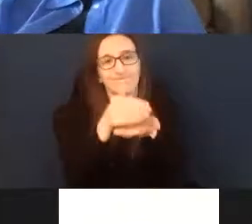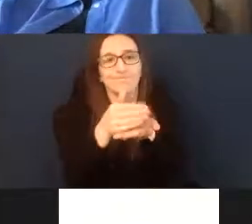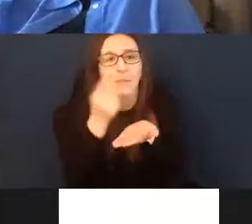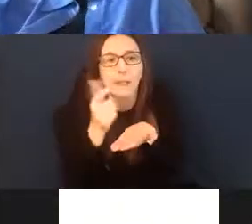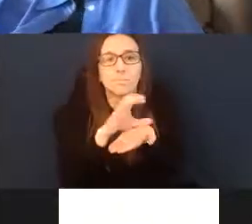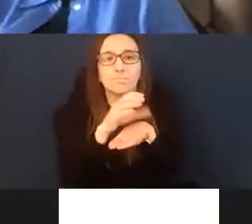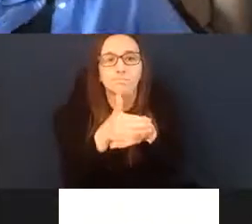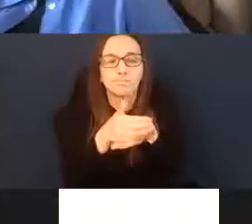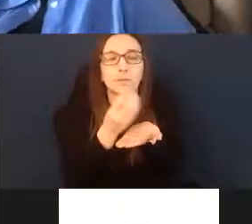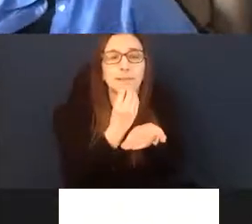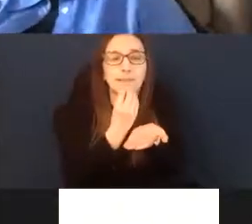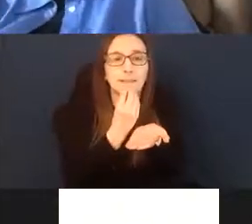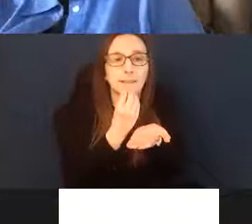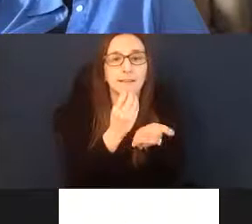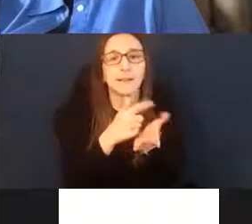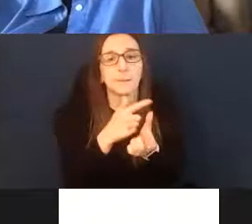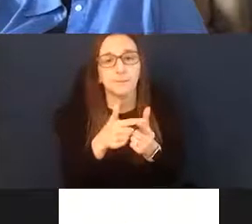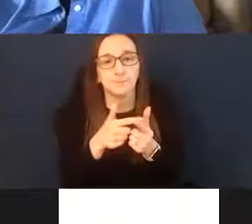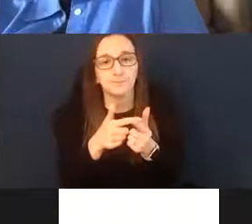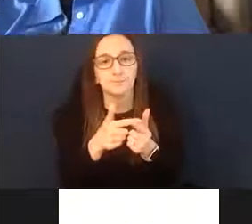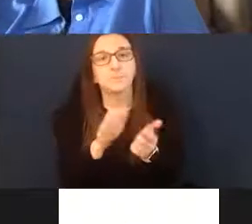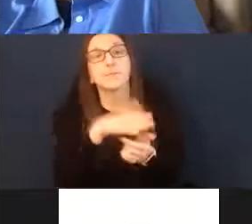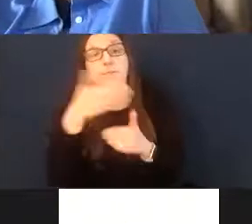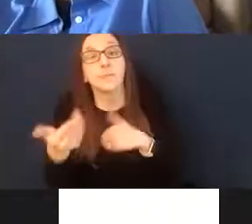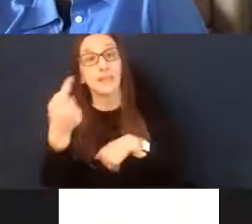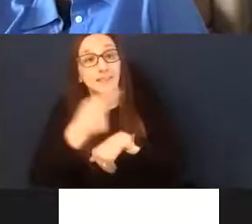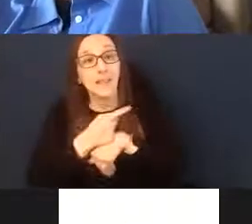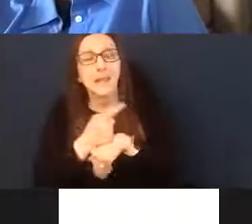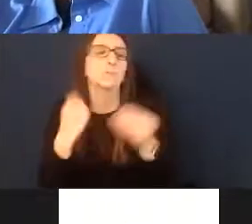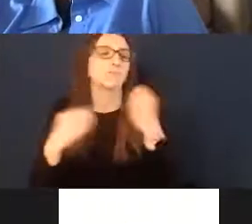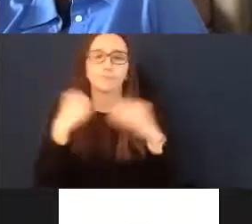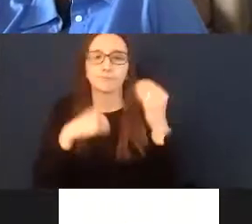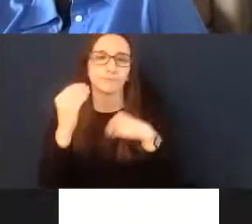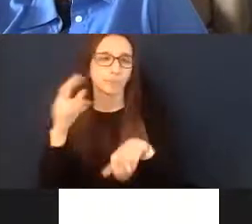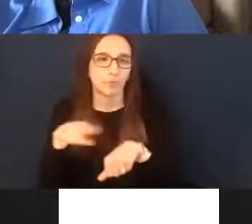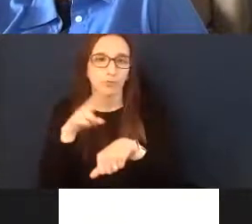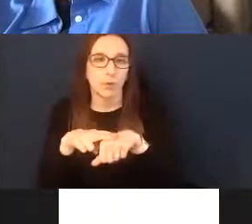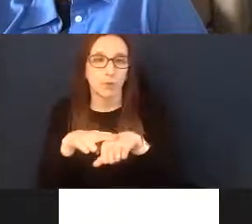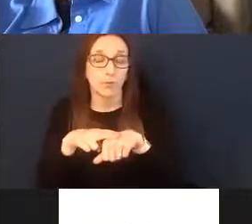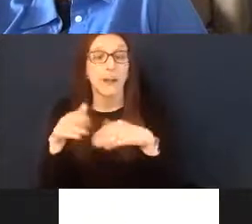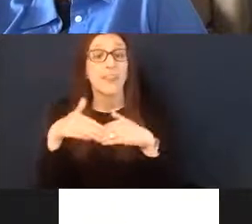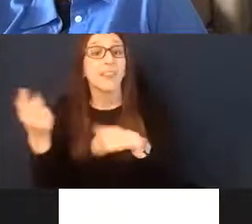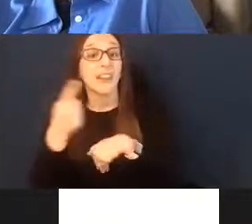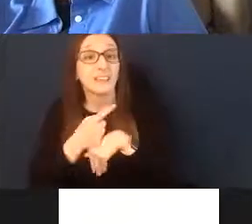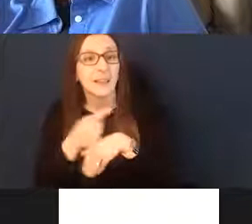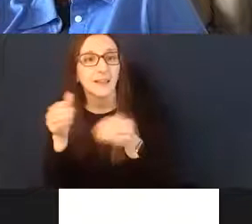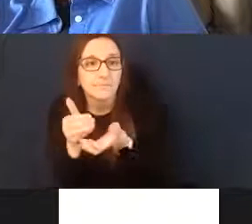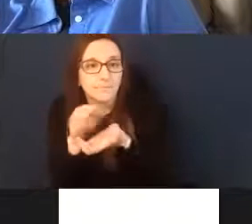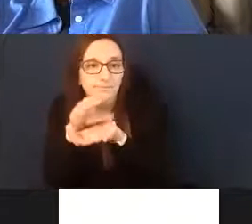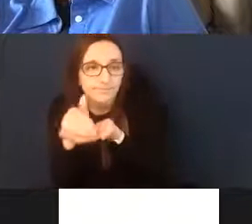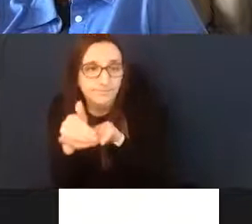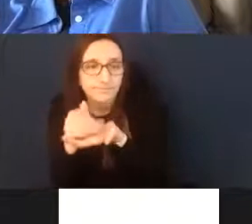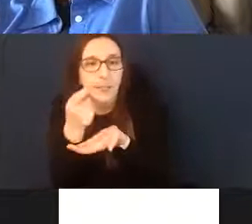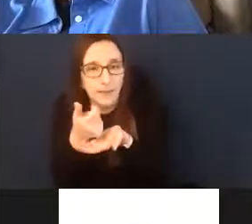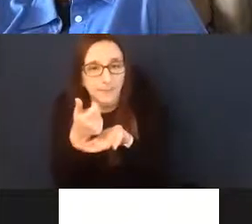And then the next day, you get to have no restrictions at all. So that's what the modified is